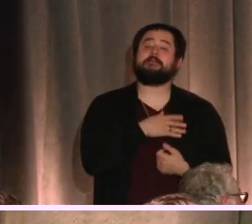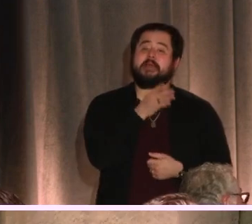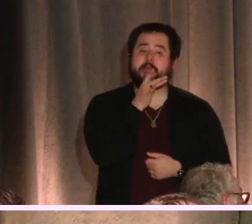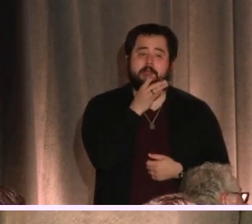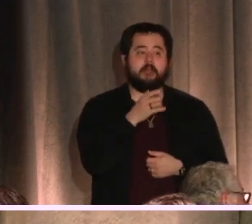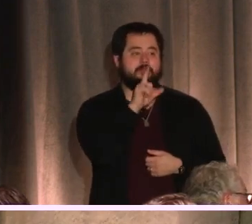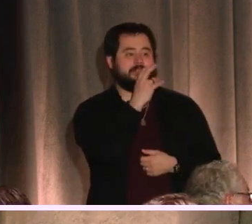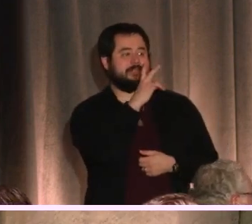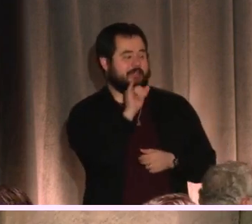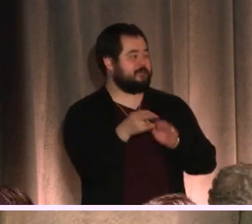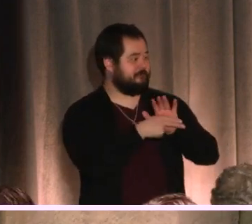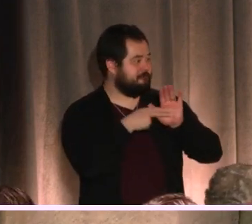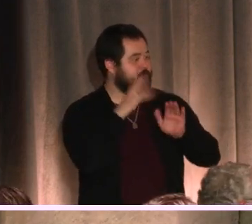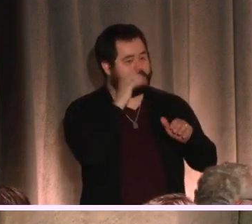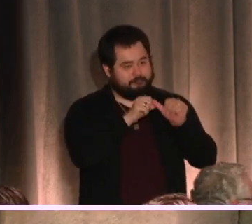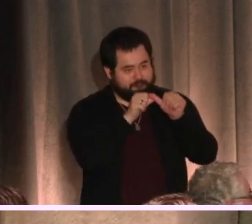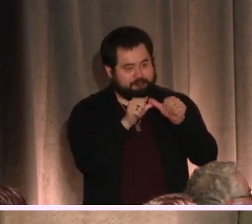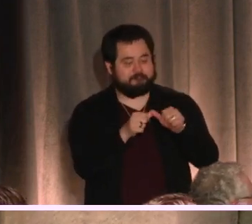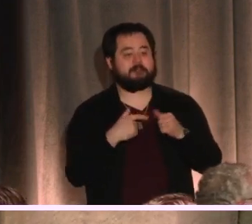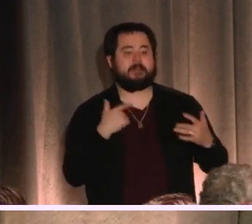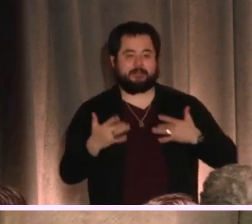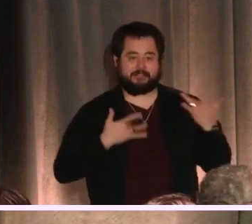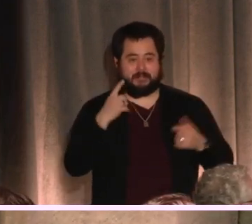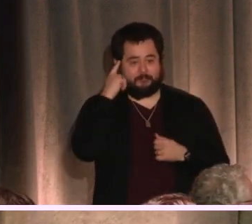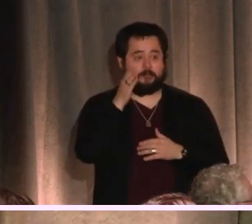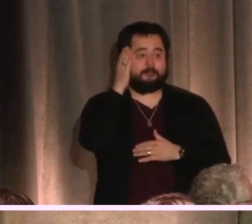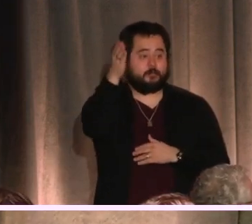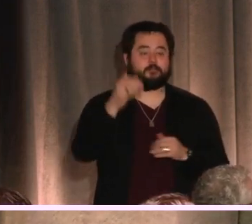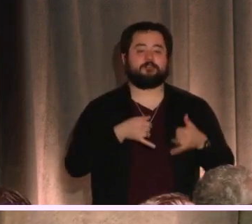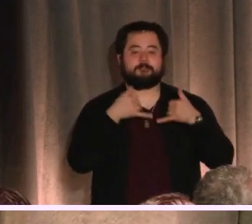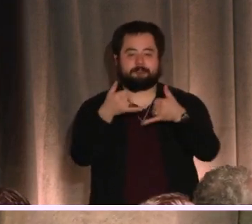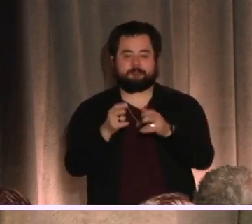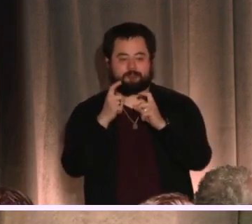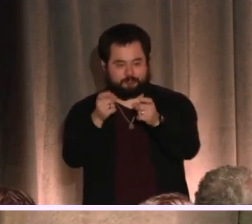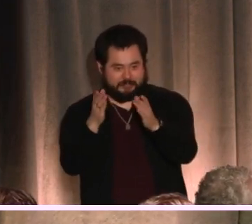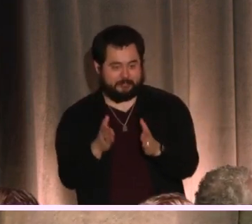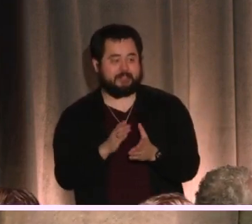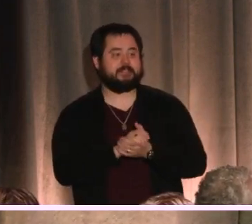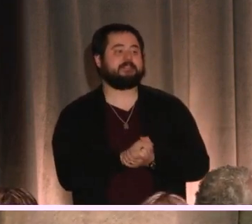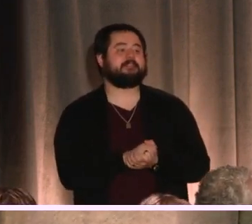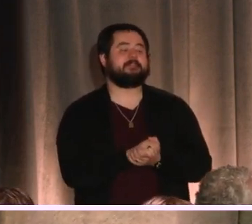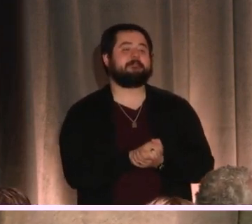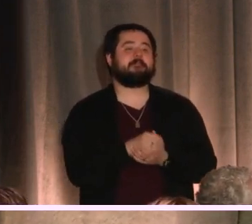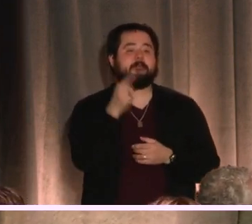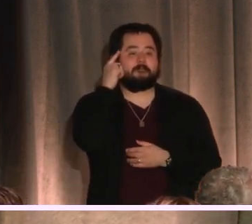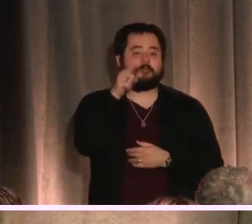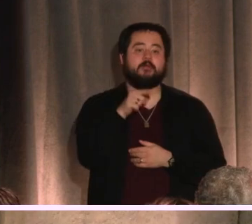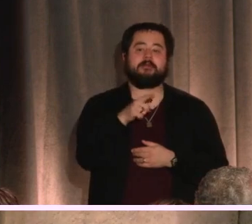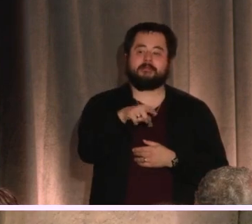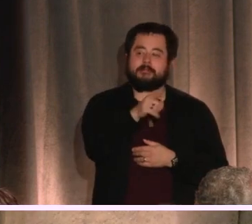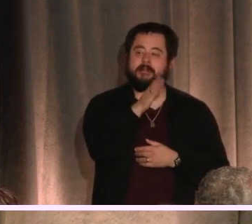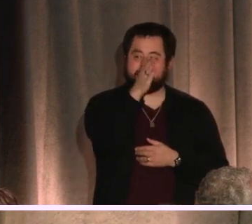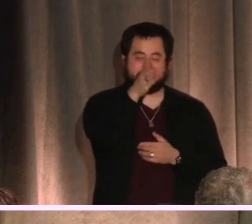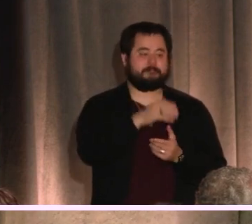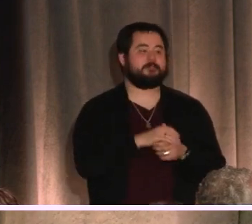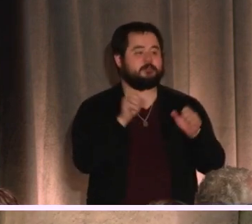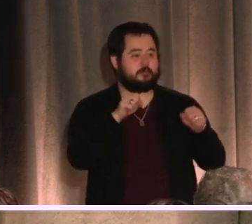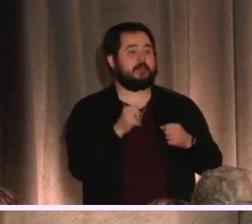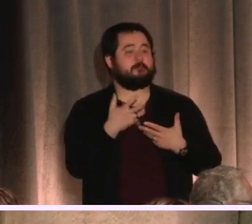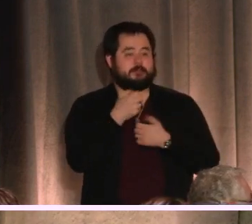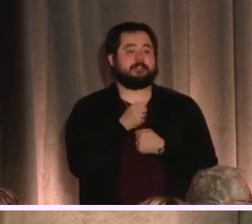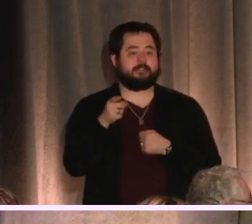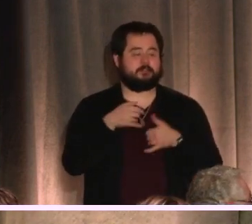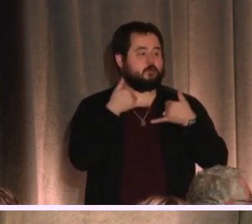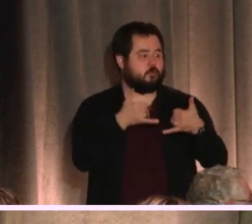continue, and I'm excited for future recipients to be able to receive this award